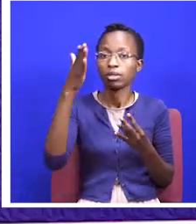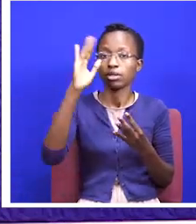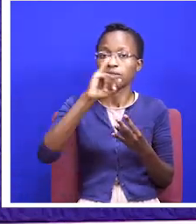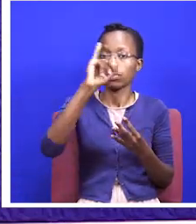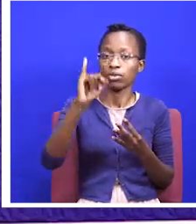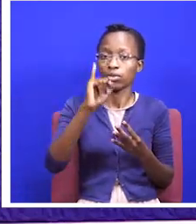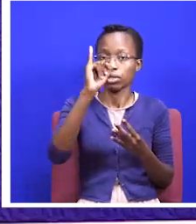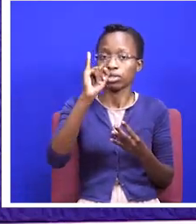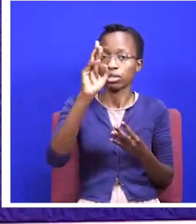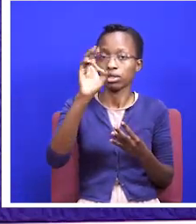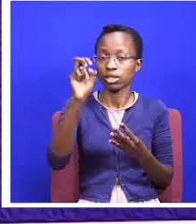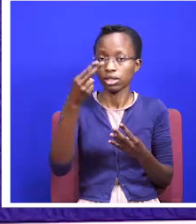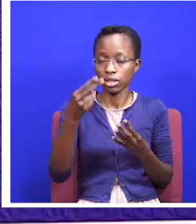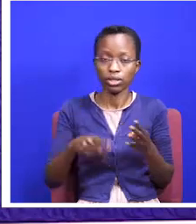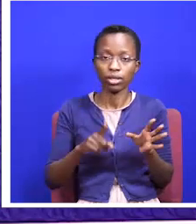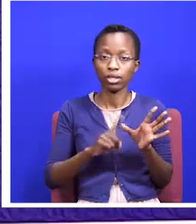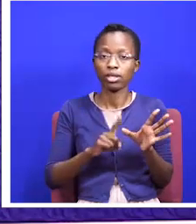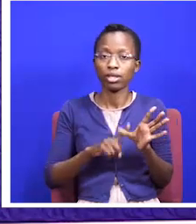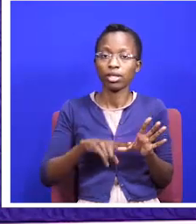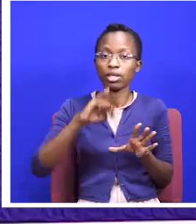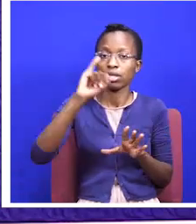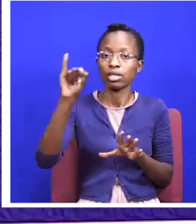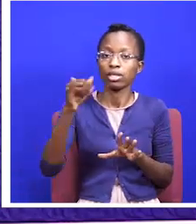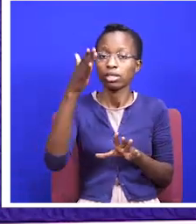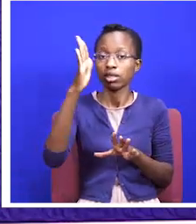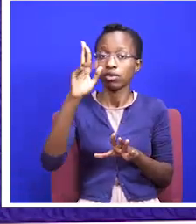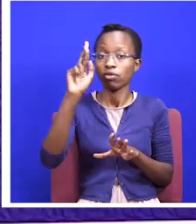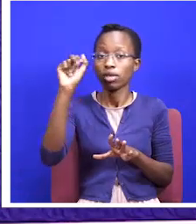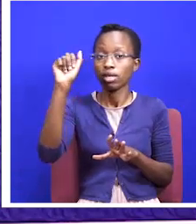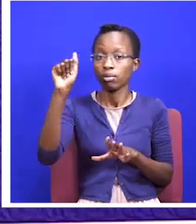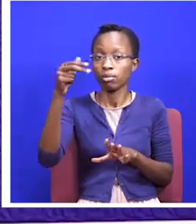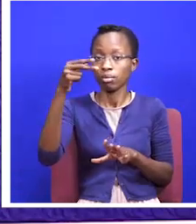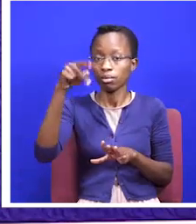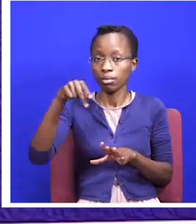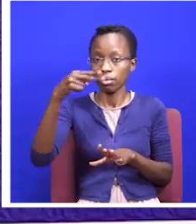Jehovah, Jireh. Jehovah, Rapha.